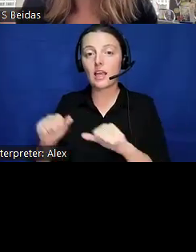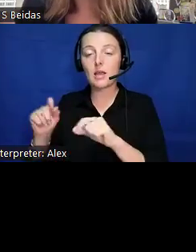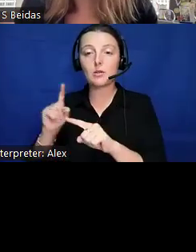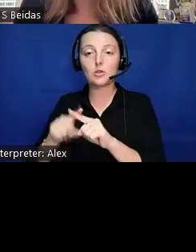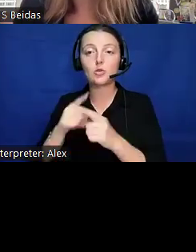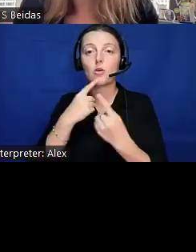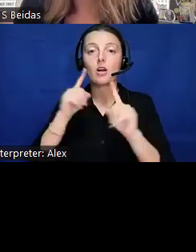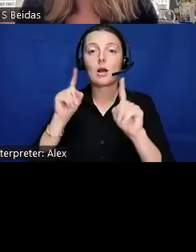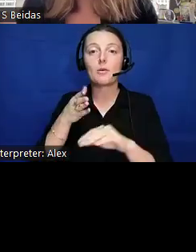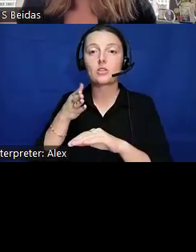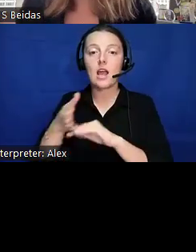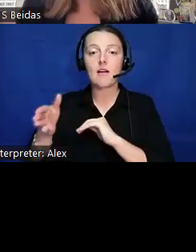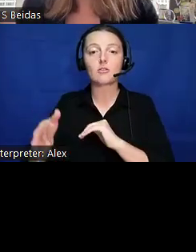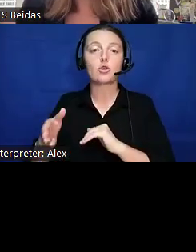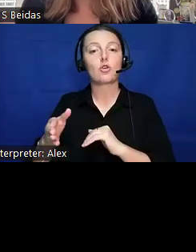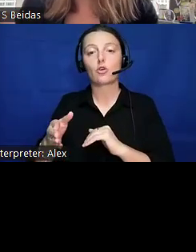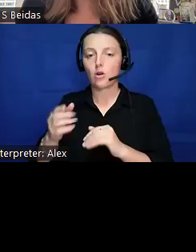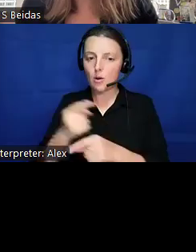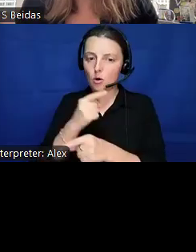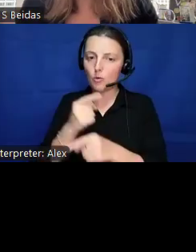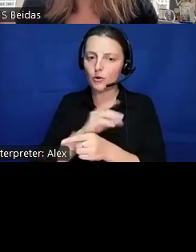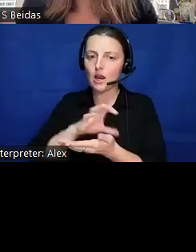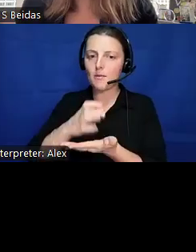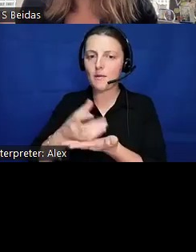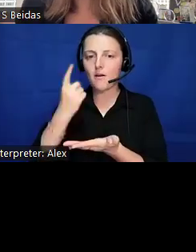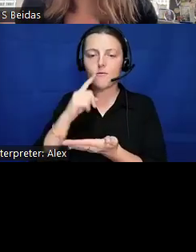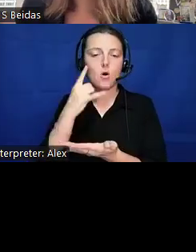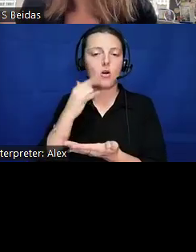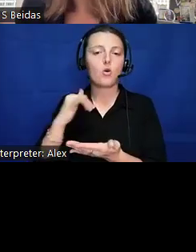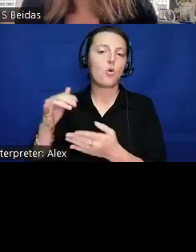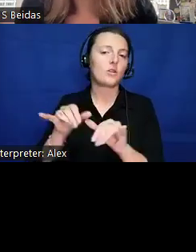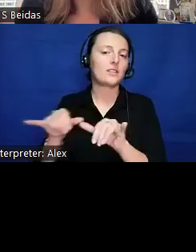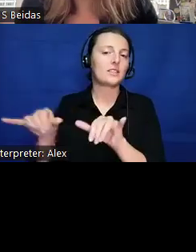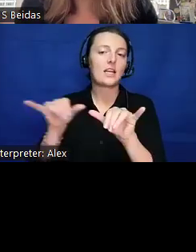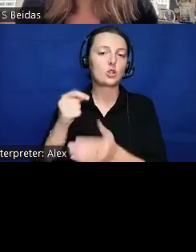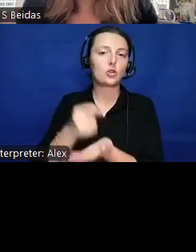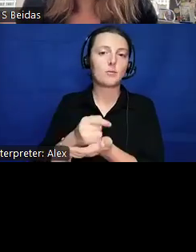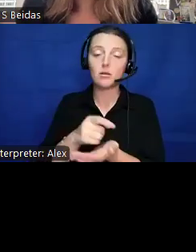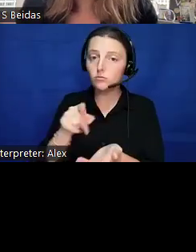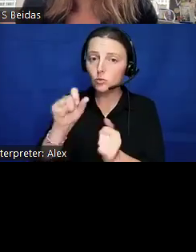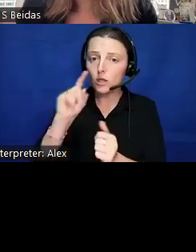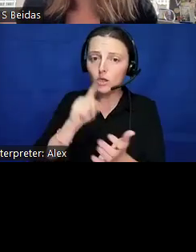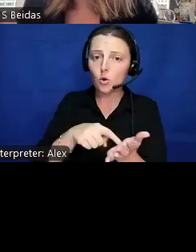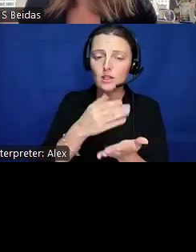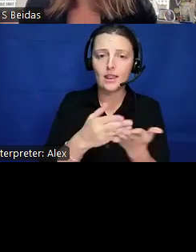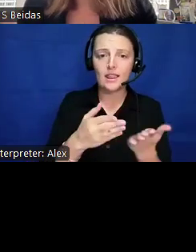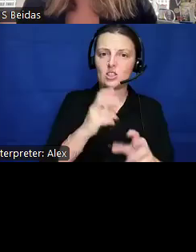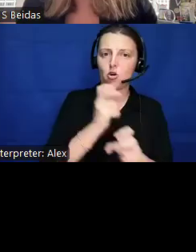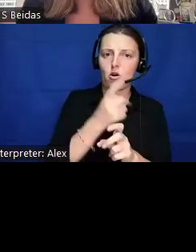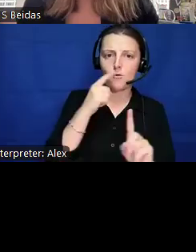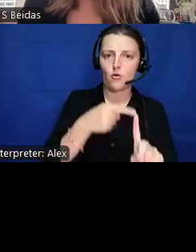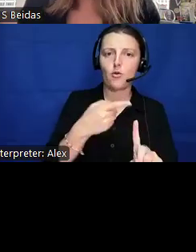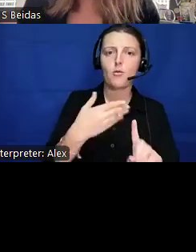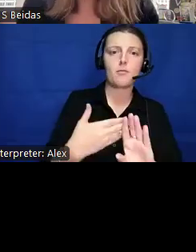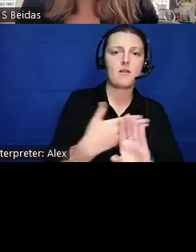adequate dosage of the gold standard treatment. And you can see there that, the things that were very difficult for her before coming to treatment, like